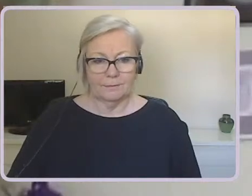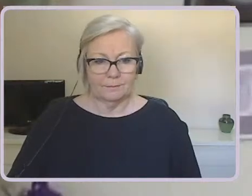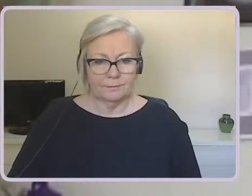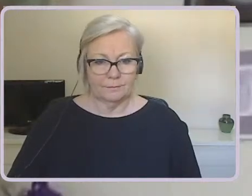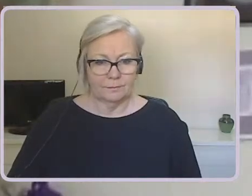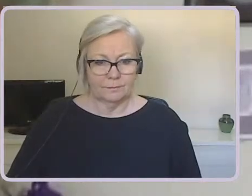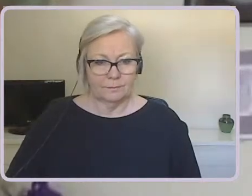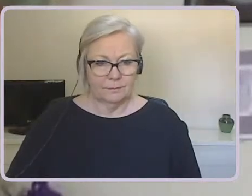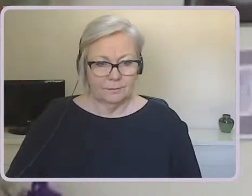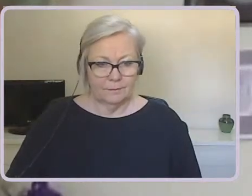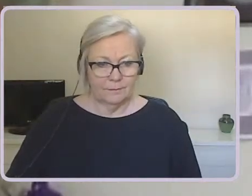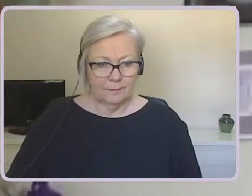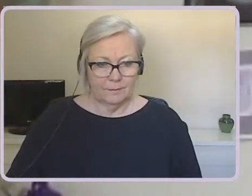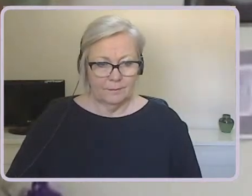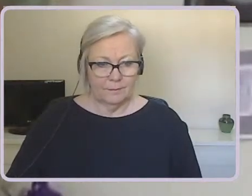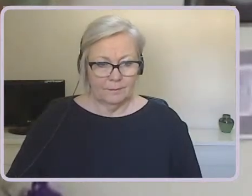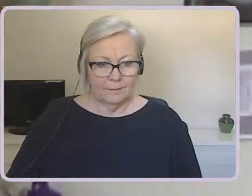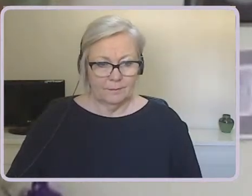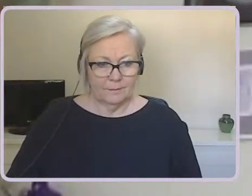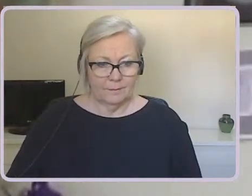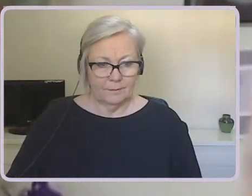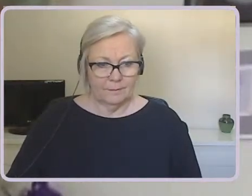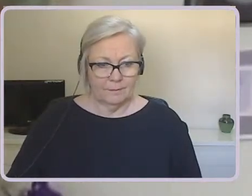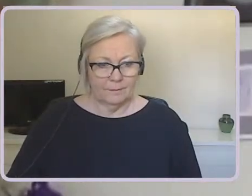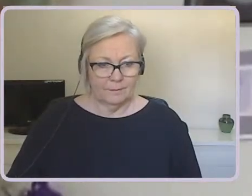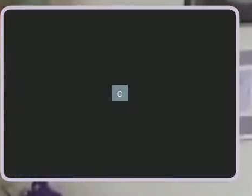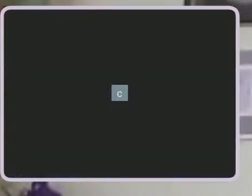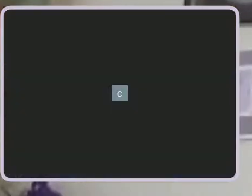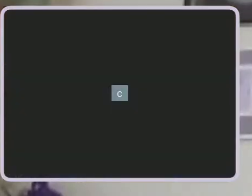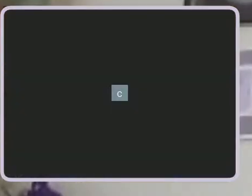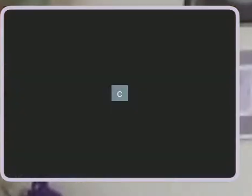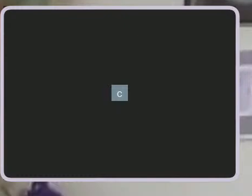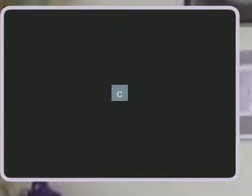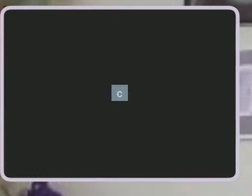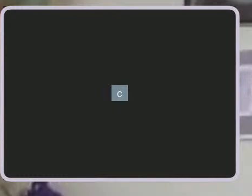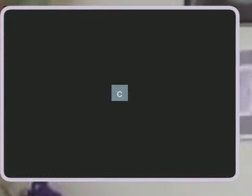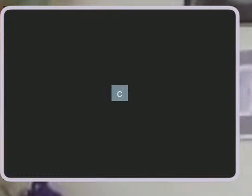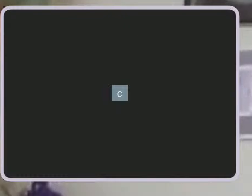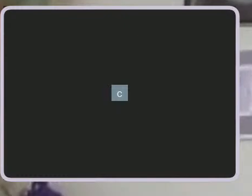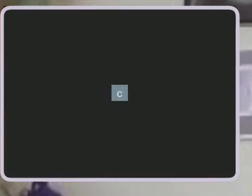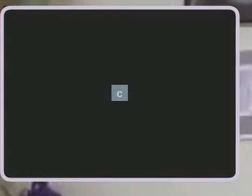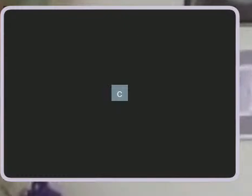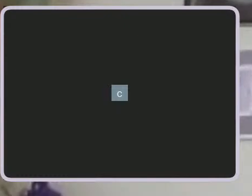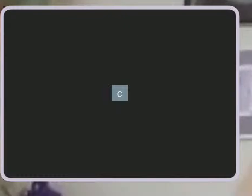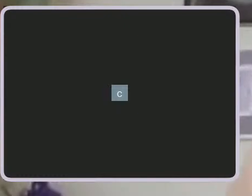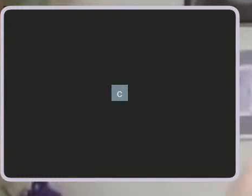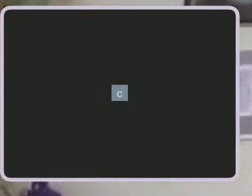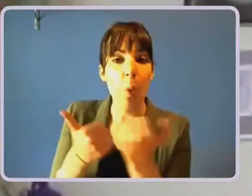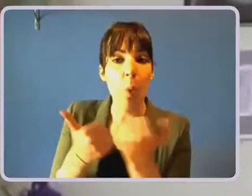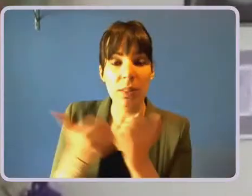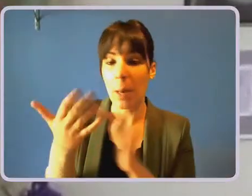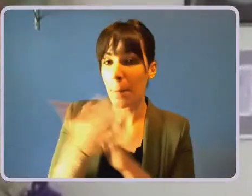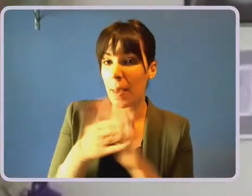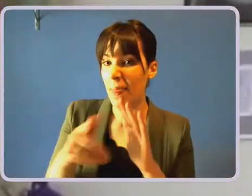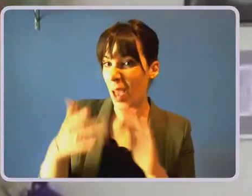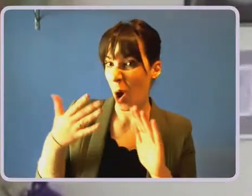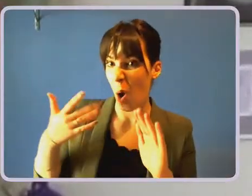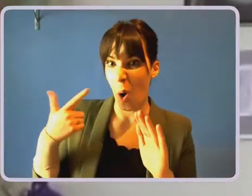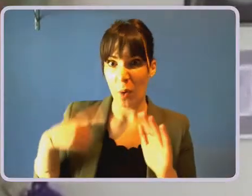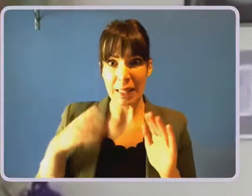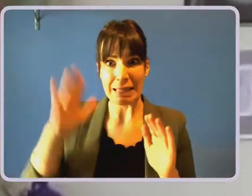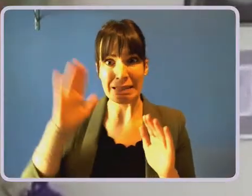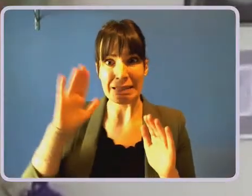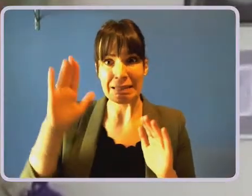and supports, or they don't need regular stuff and they occasionally dip in when things get bad. So the NDIS is not set